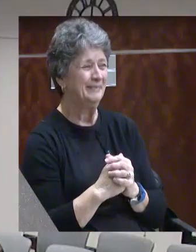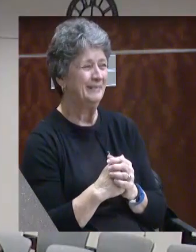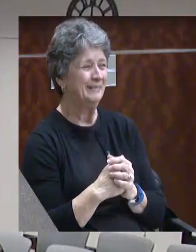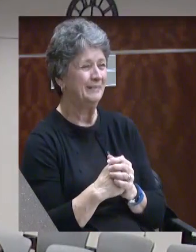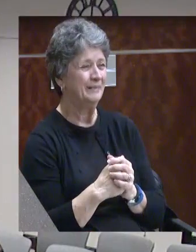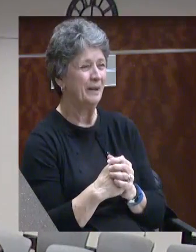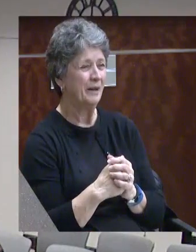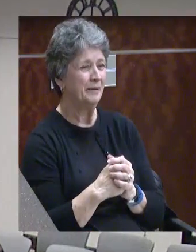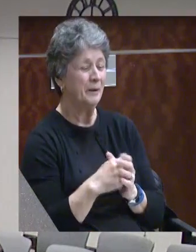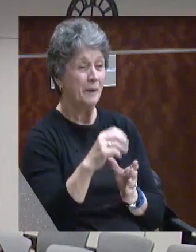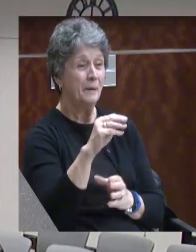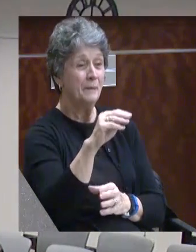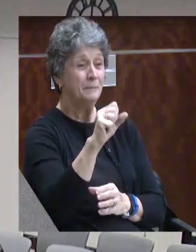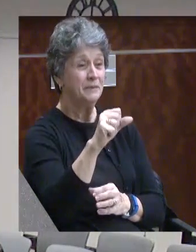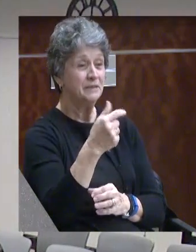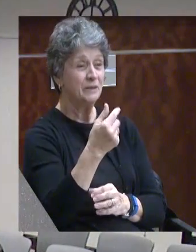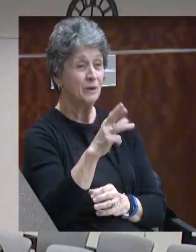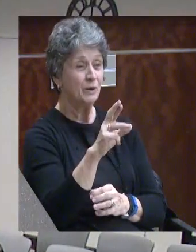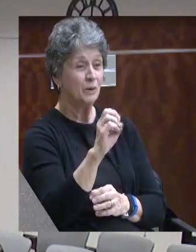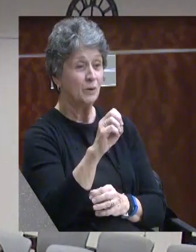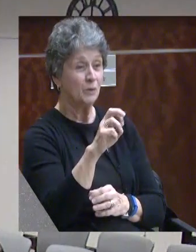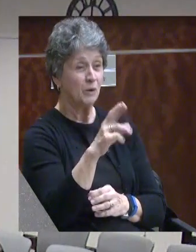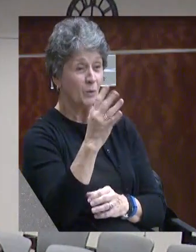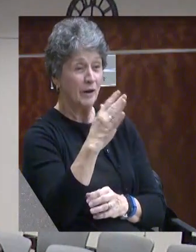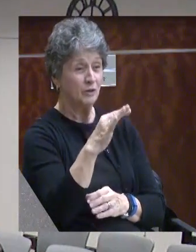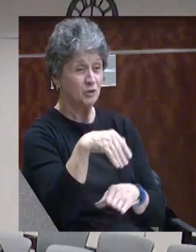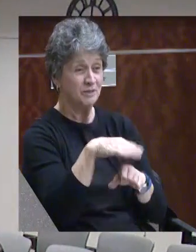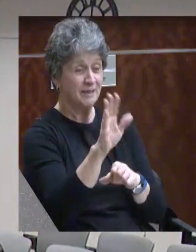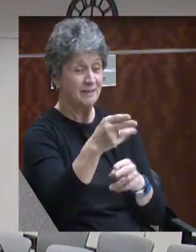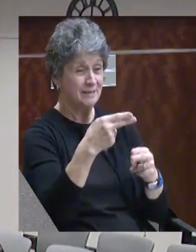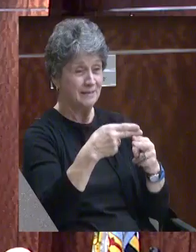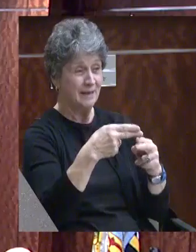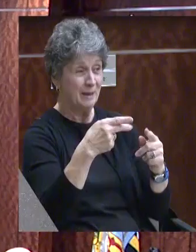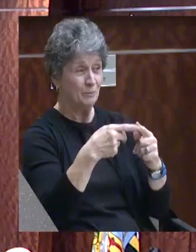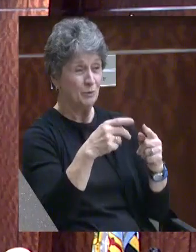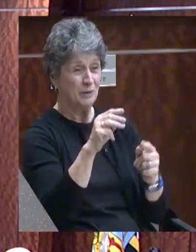Ms. Greer, why don't you send his name in to the mayor?